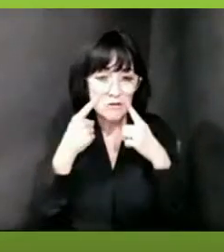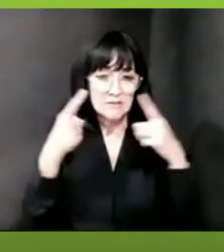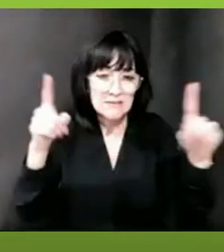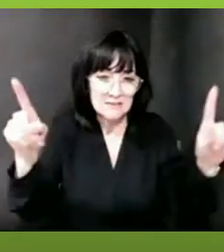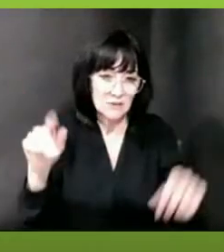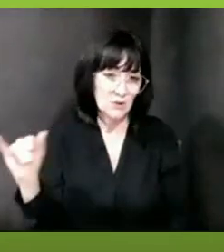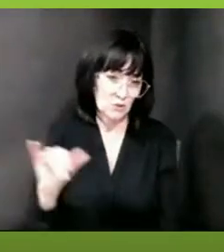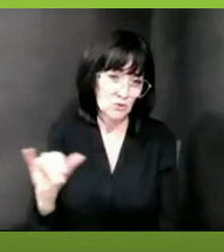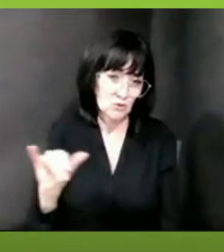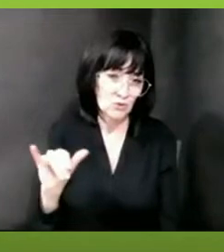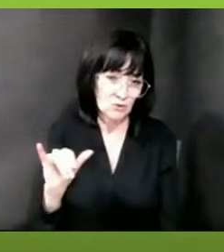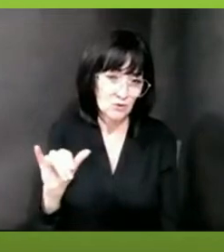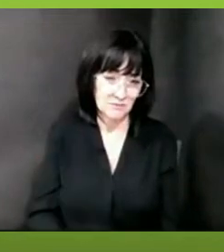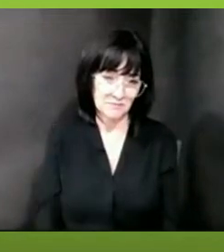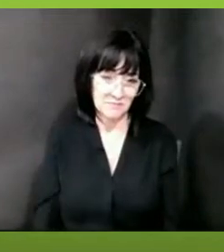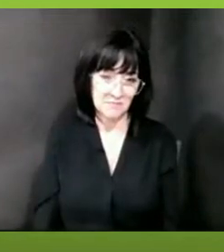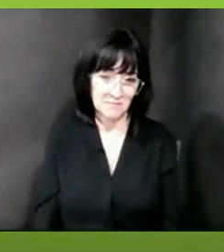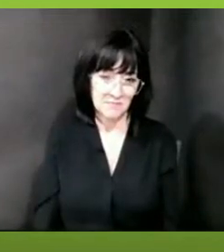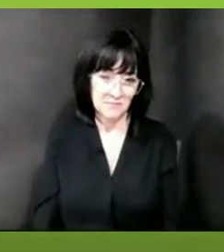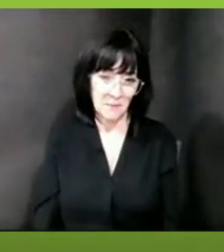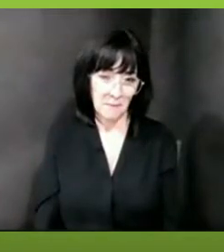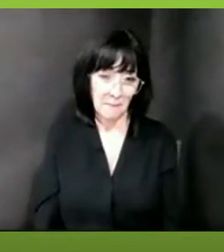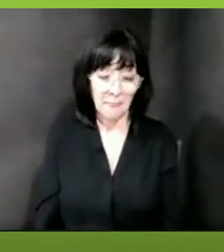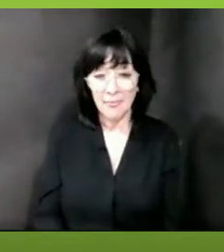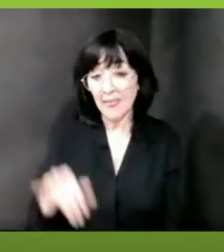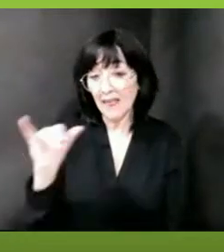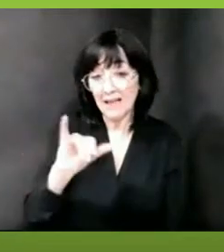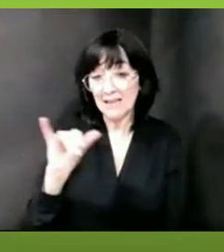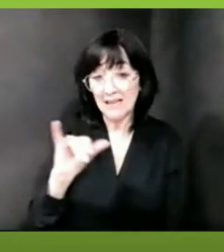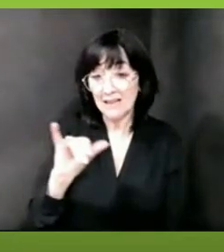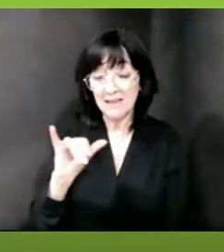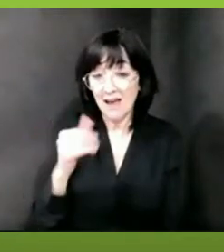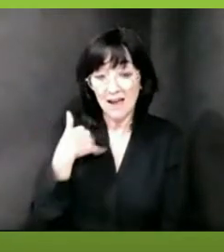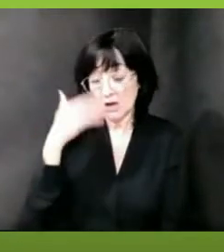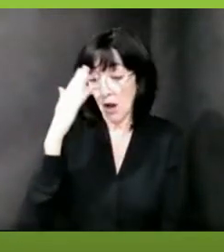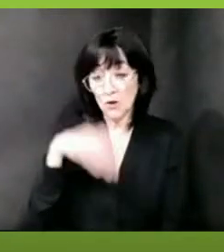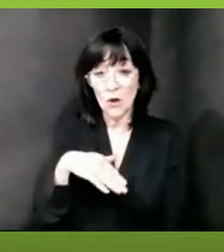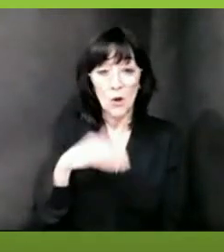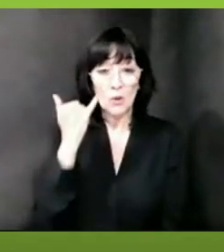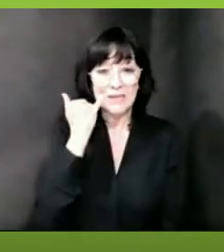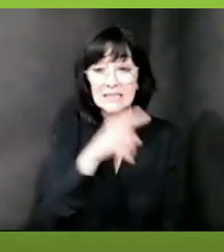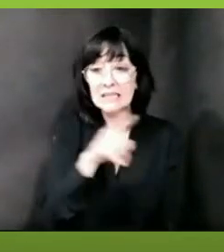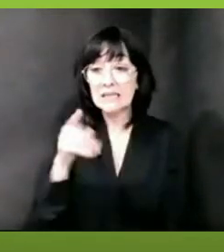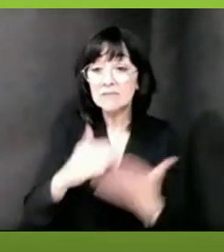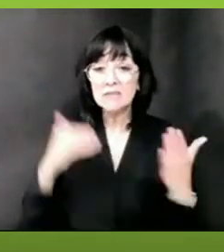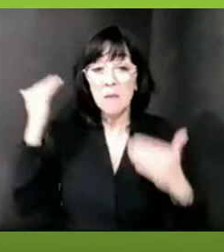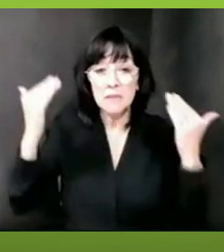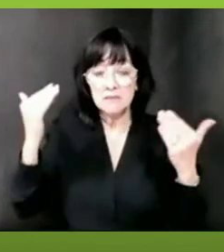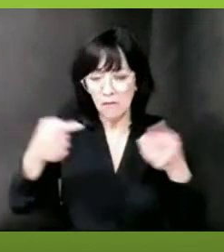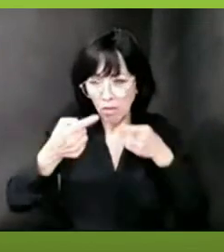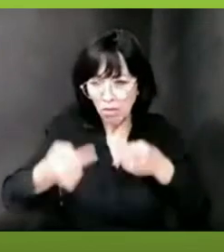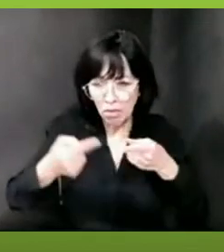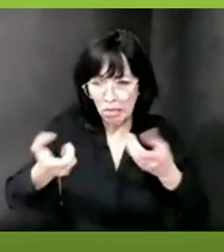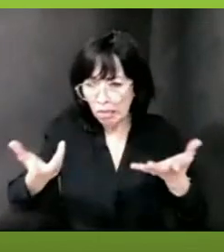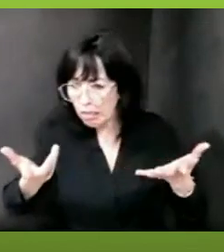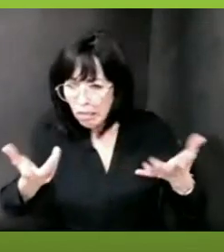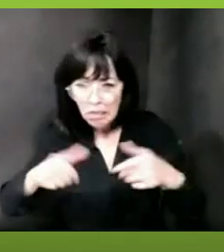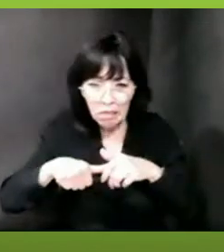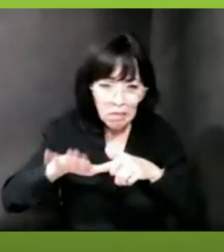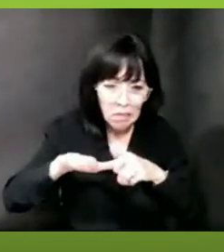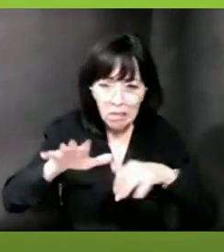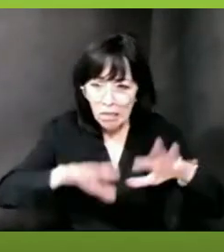Zoom difficulty, I can't think of a better person to go to than a student, because they have taken their own things,